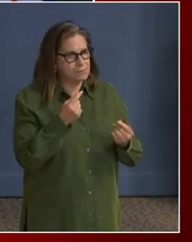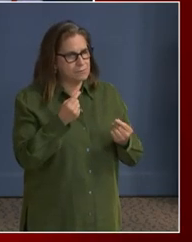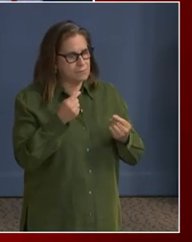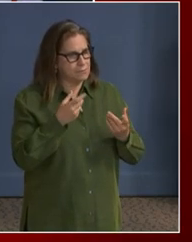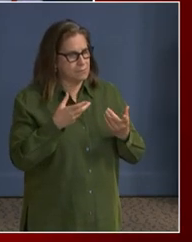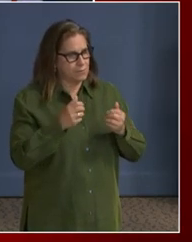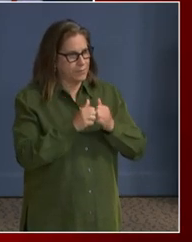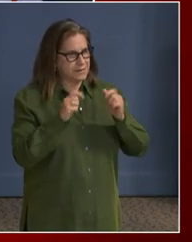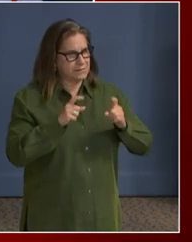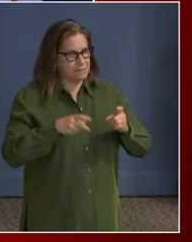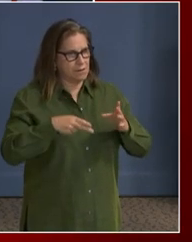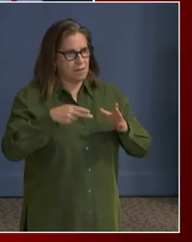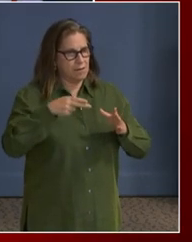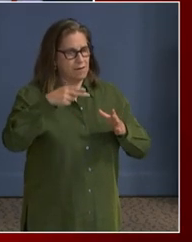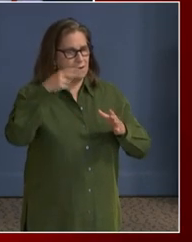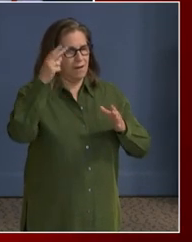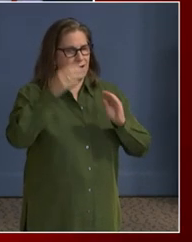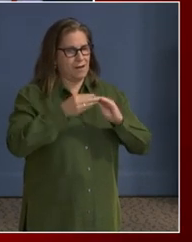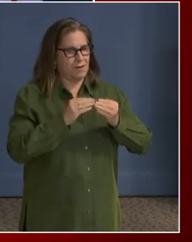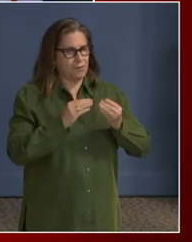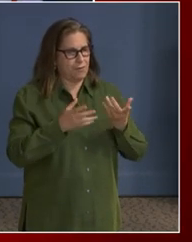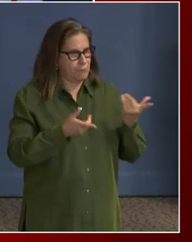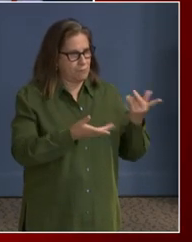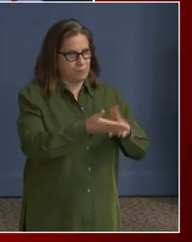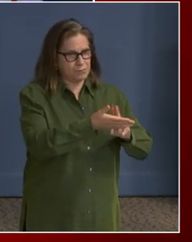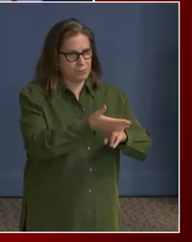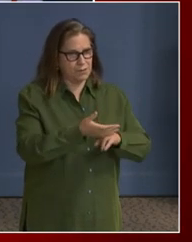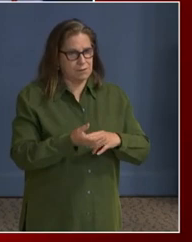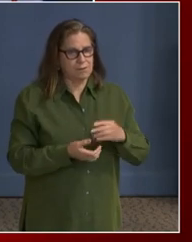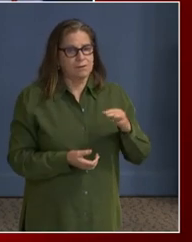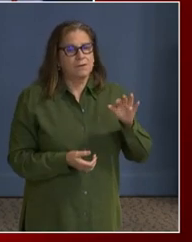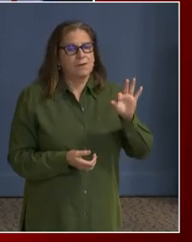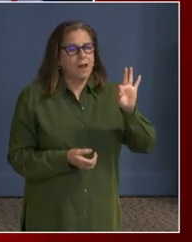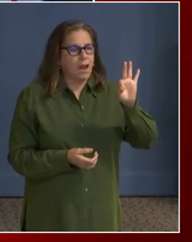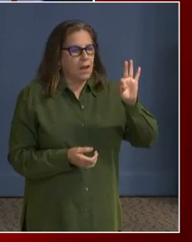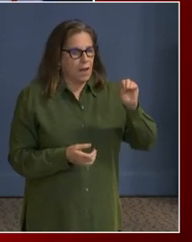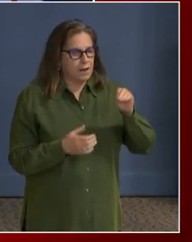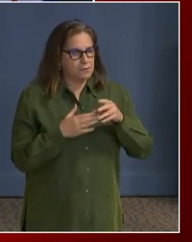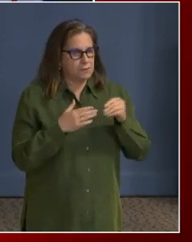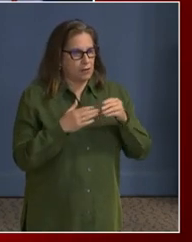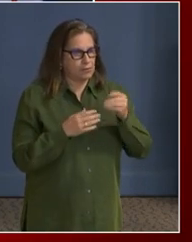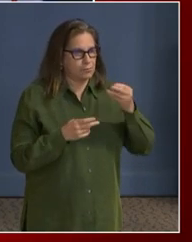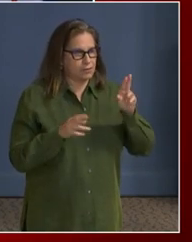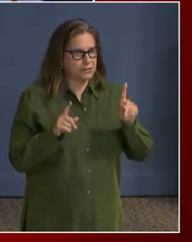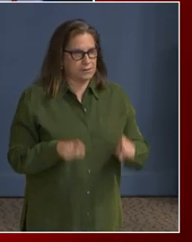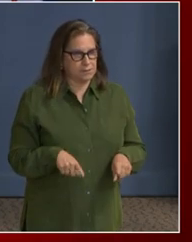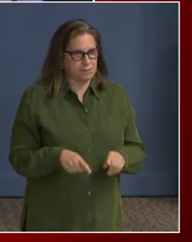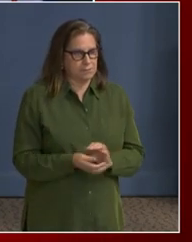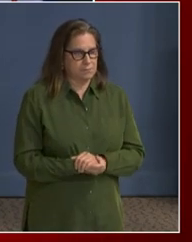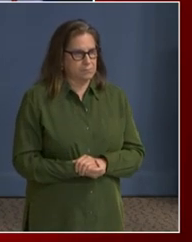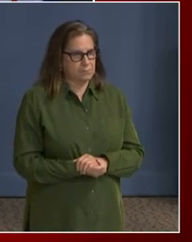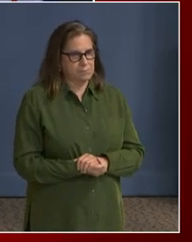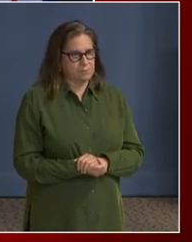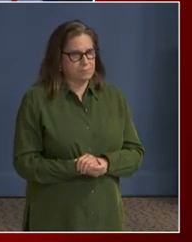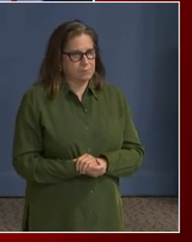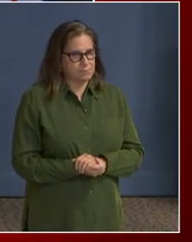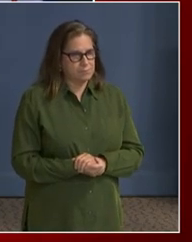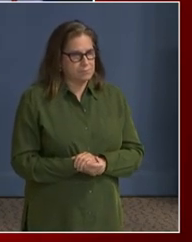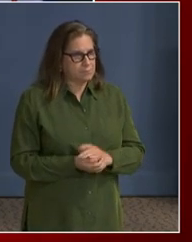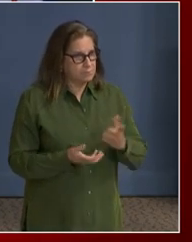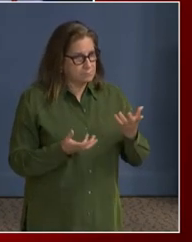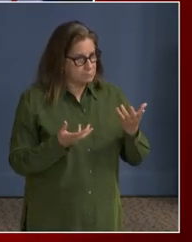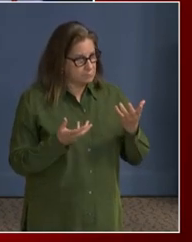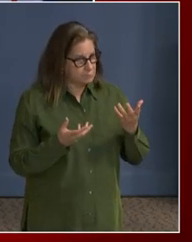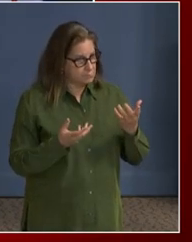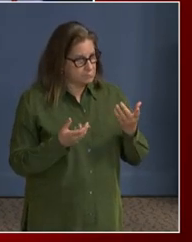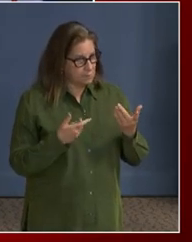that the private contractors are doing for us? Sure, it's $90 a test. And so how does that extract, how many tests have they processed? How much? So what you just